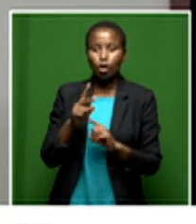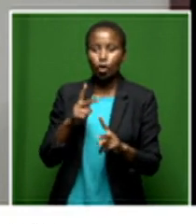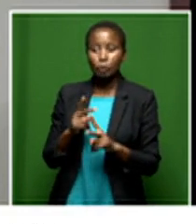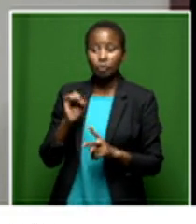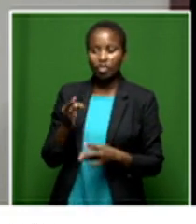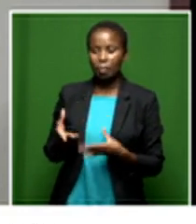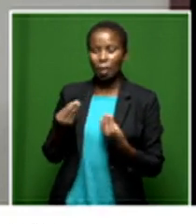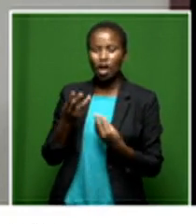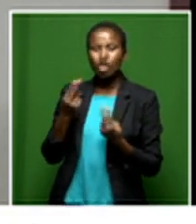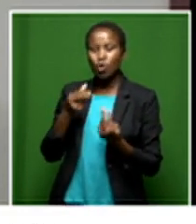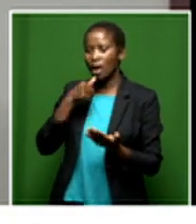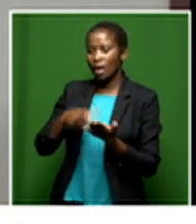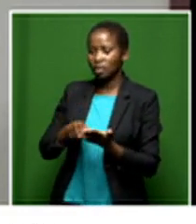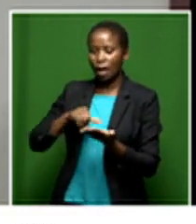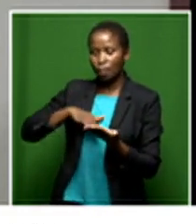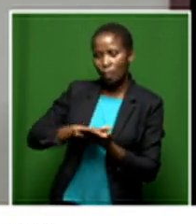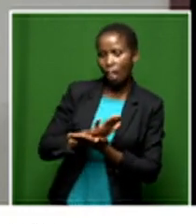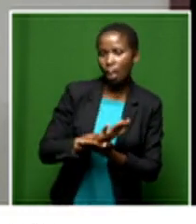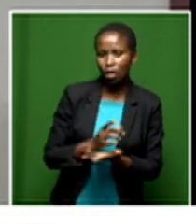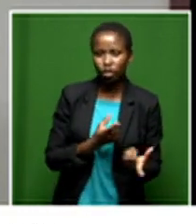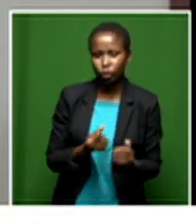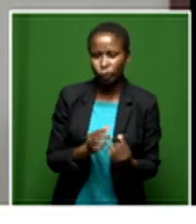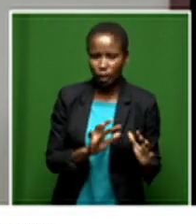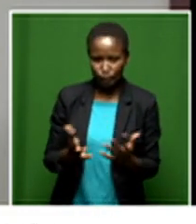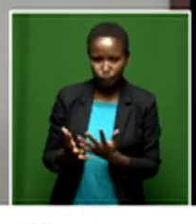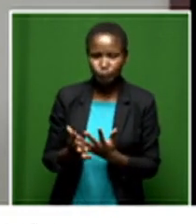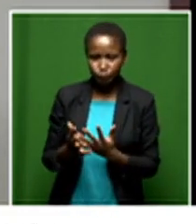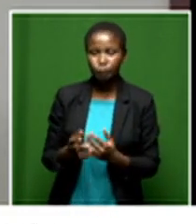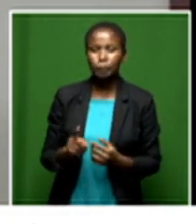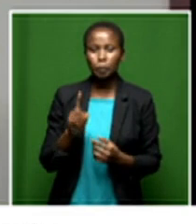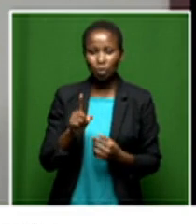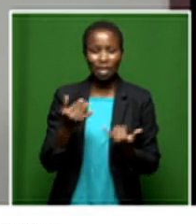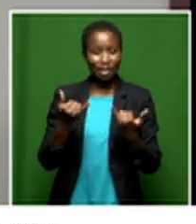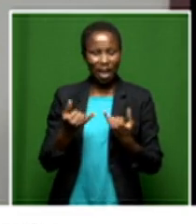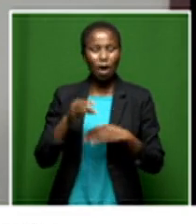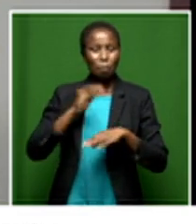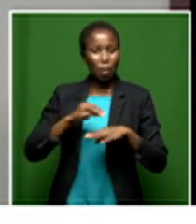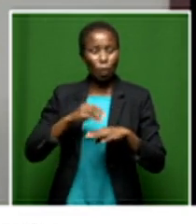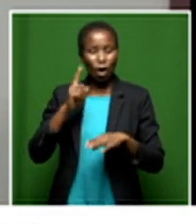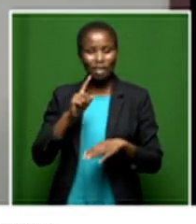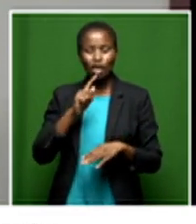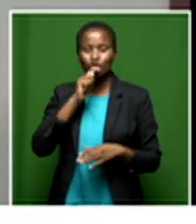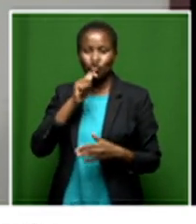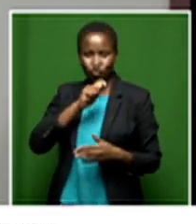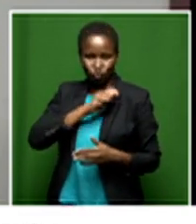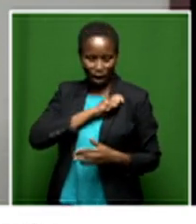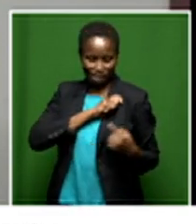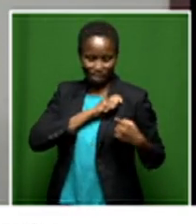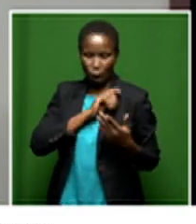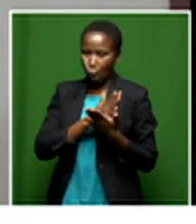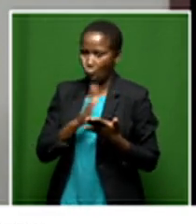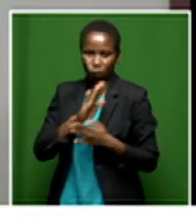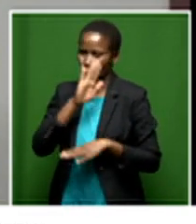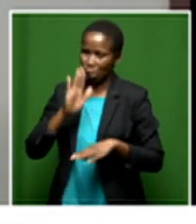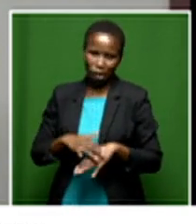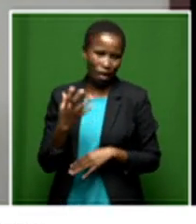So that's one of the issues that we actually need to do. So there's a trust that has been lost in us. So we do need to bring that back.